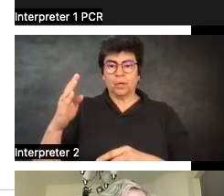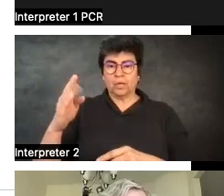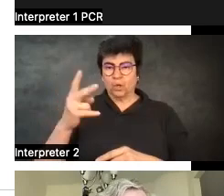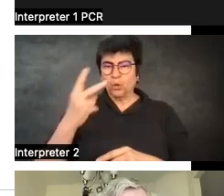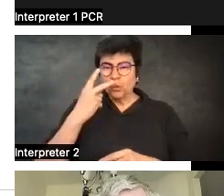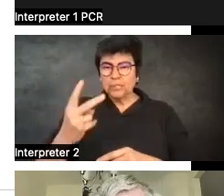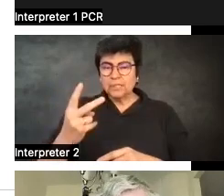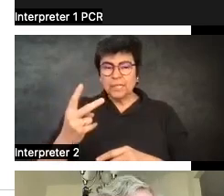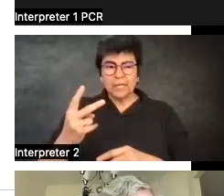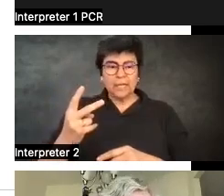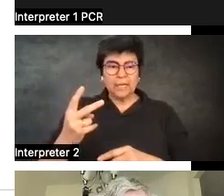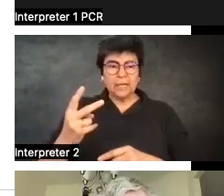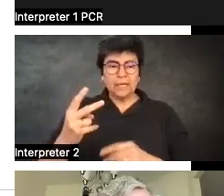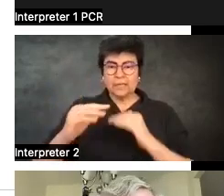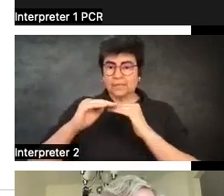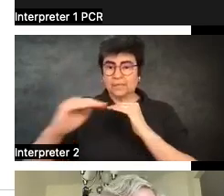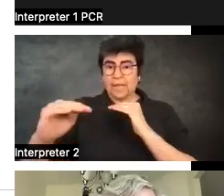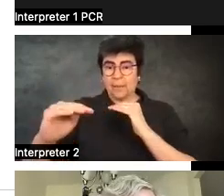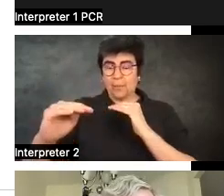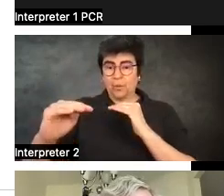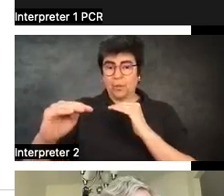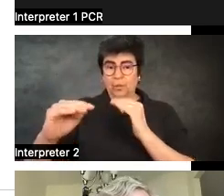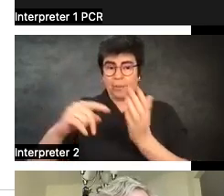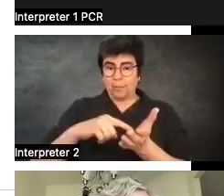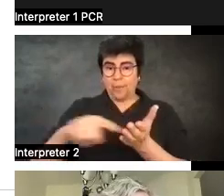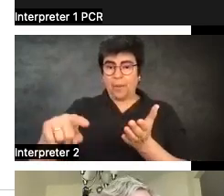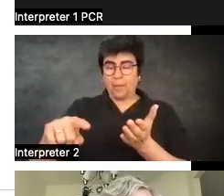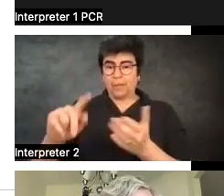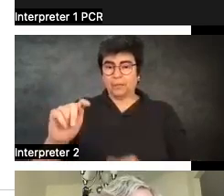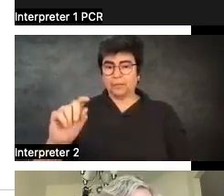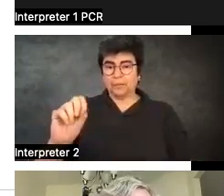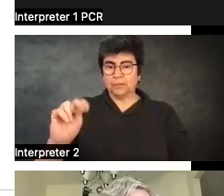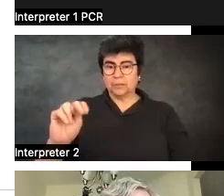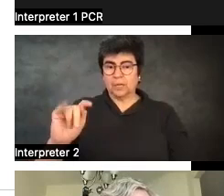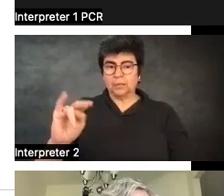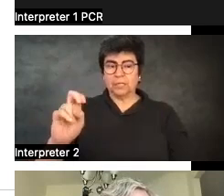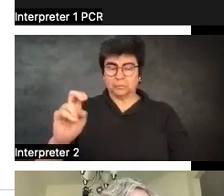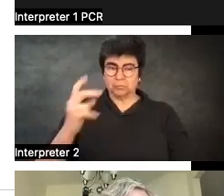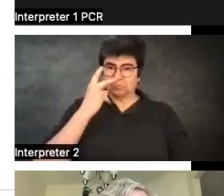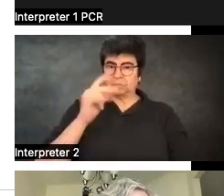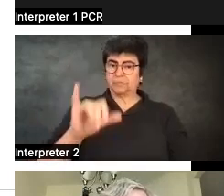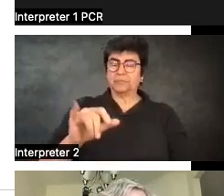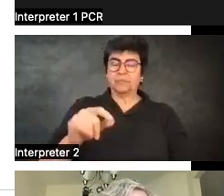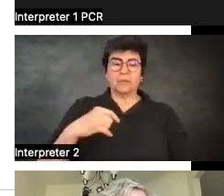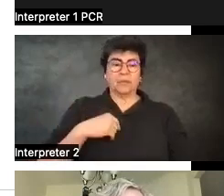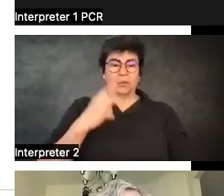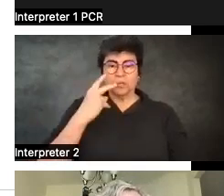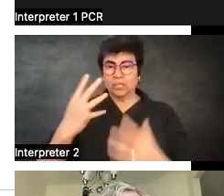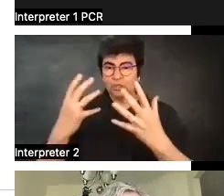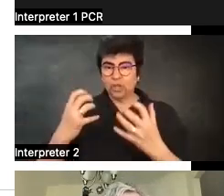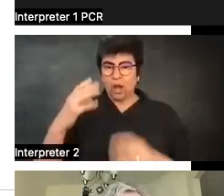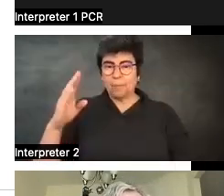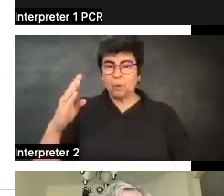the stable payment tontine operates. In this case, you see the darker blue